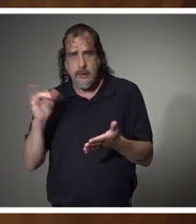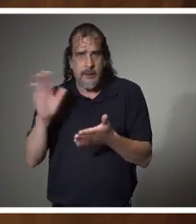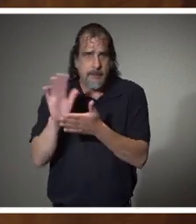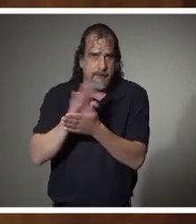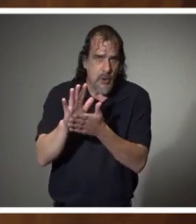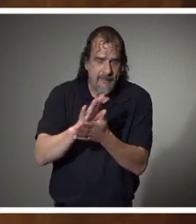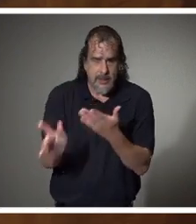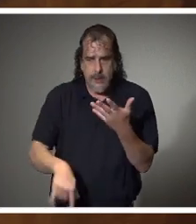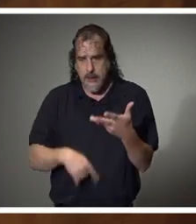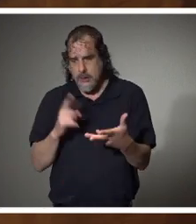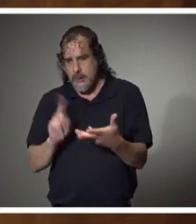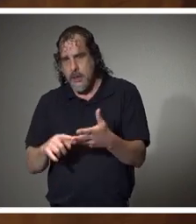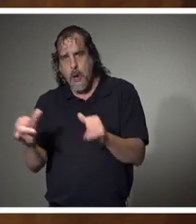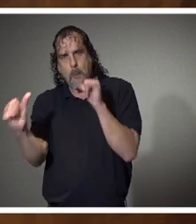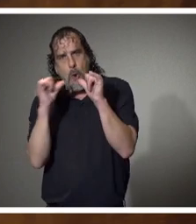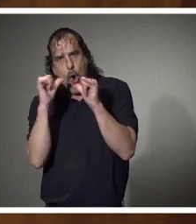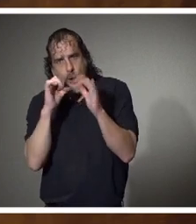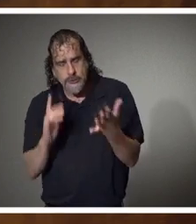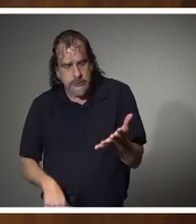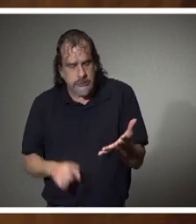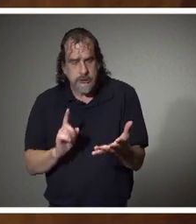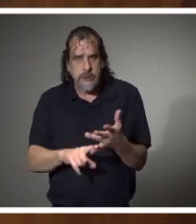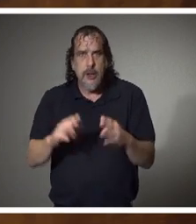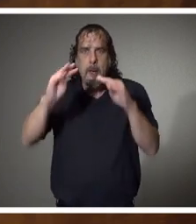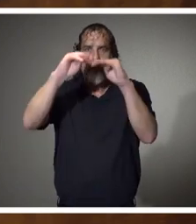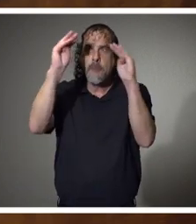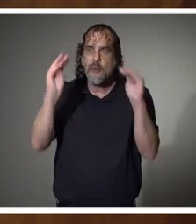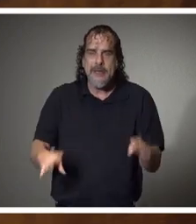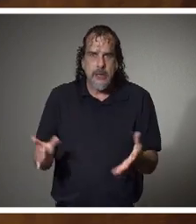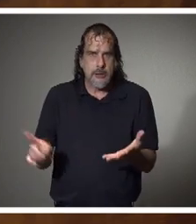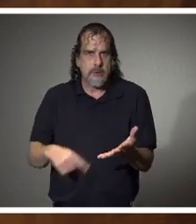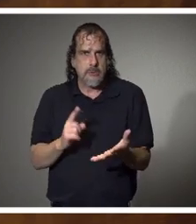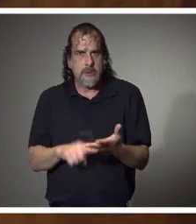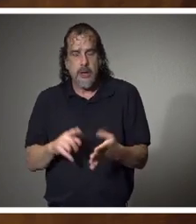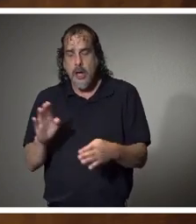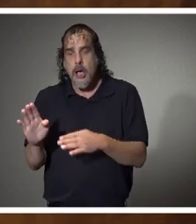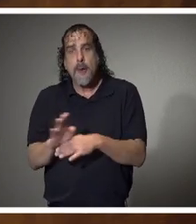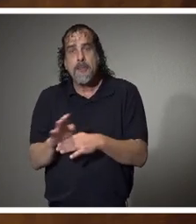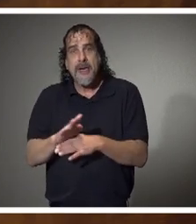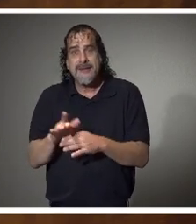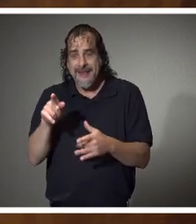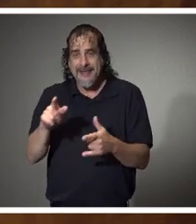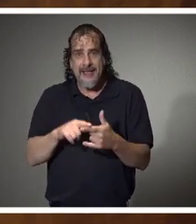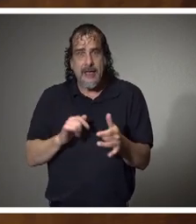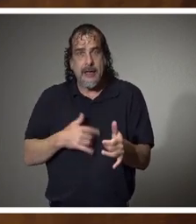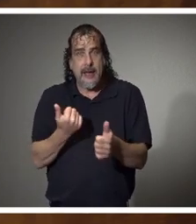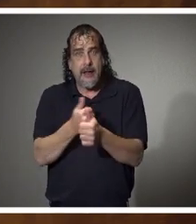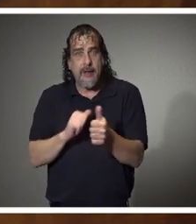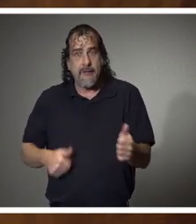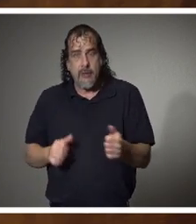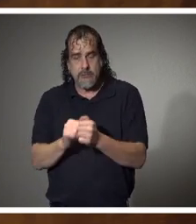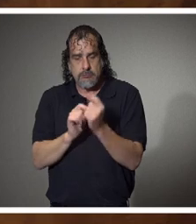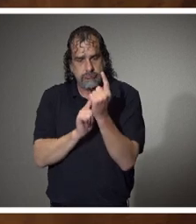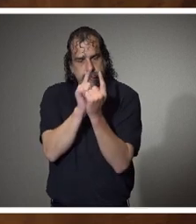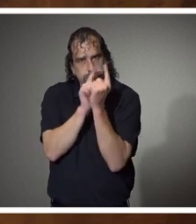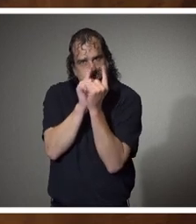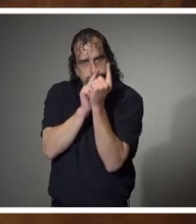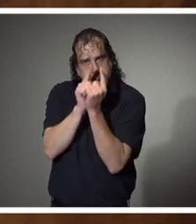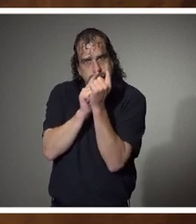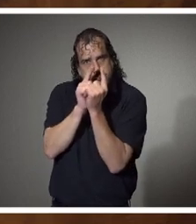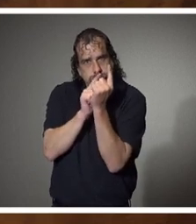movie theaters, bars, and museums. Businesses that cannot avoid sustained person-to-person